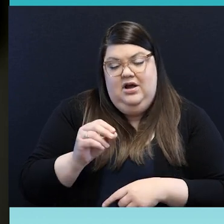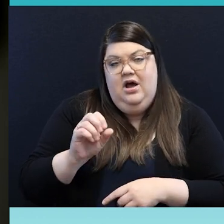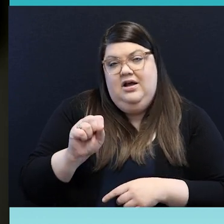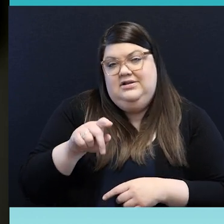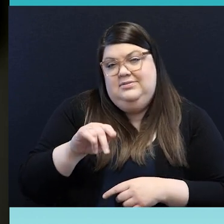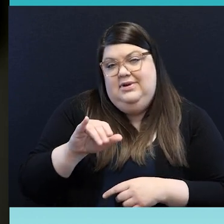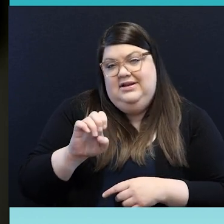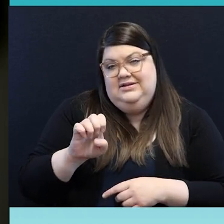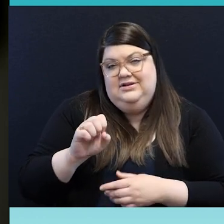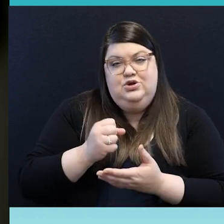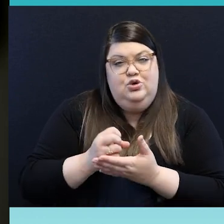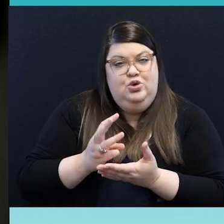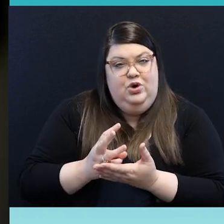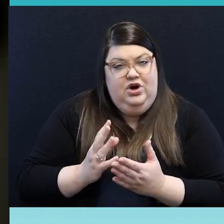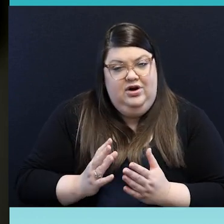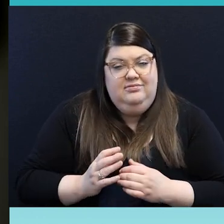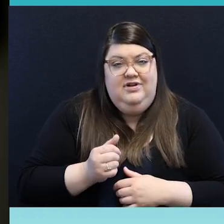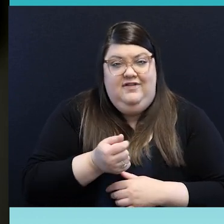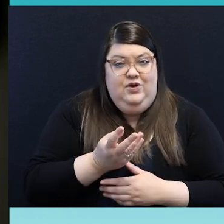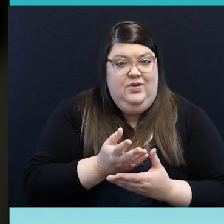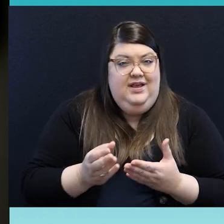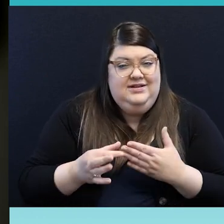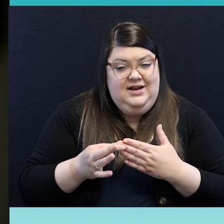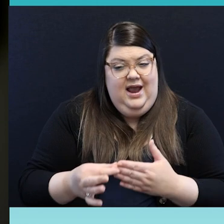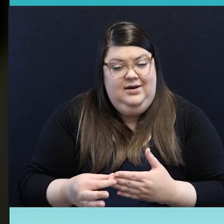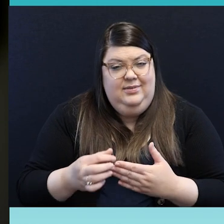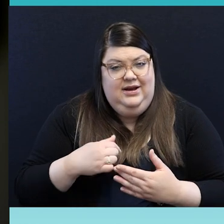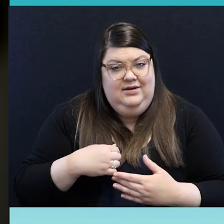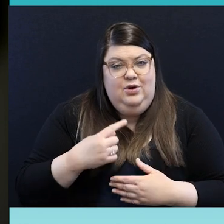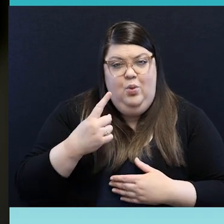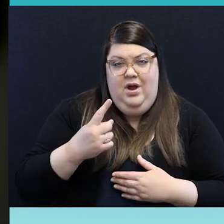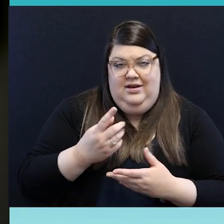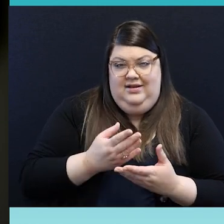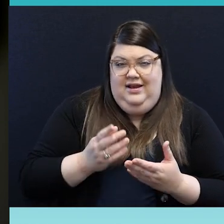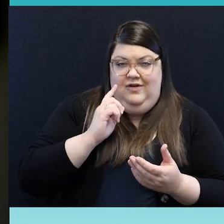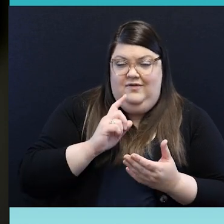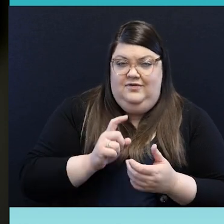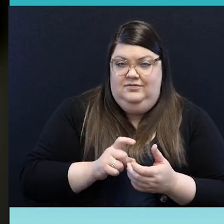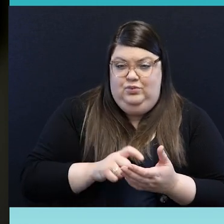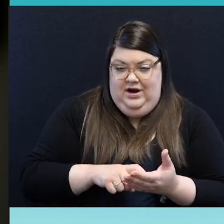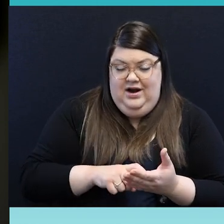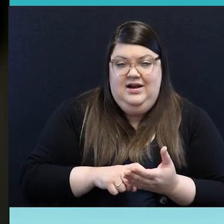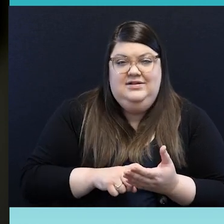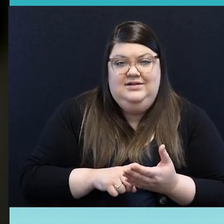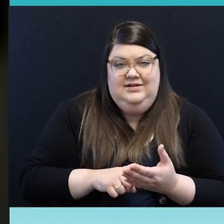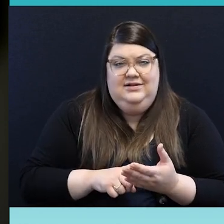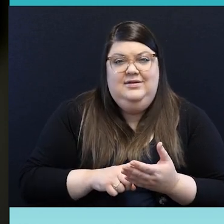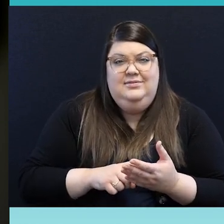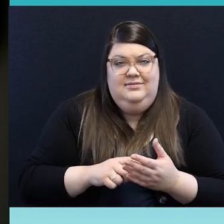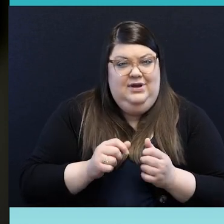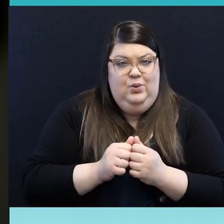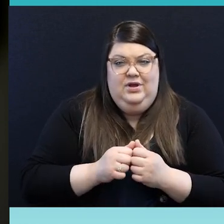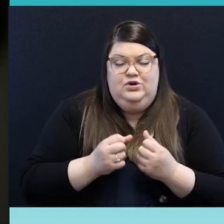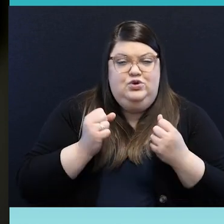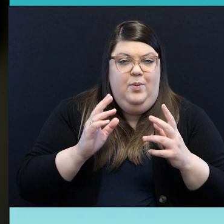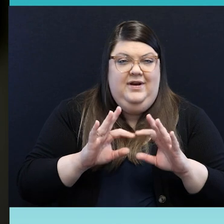things that really kind of guided me is one, first recognizing, because I was with so many families and clients